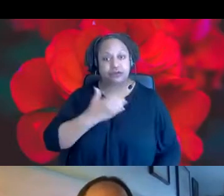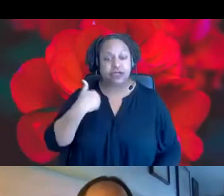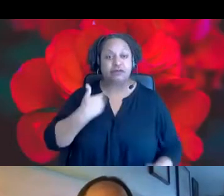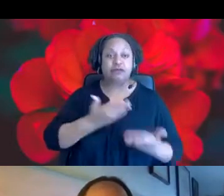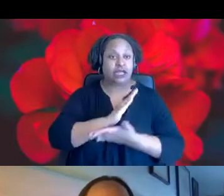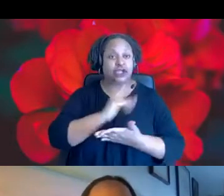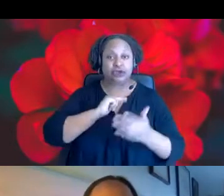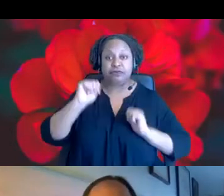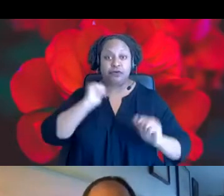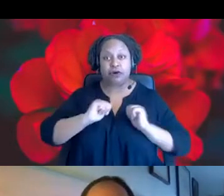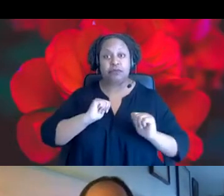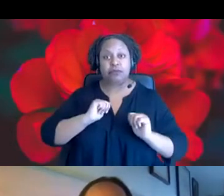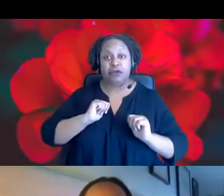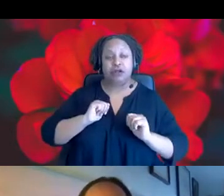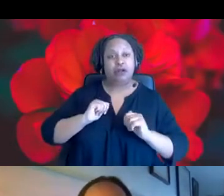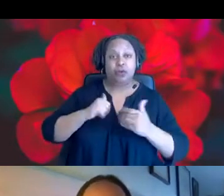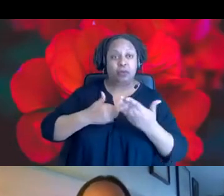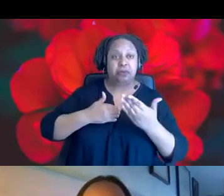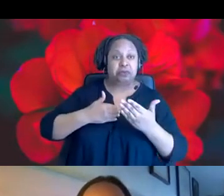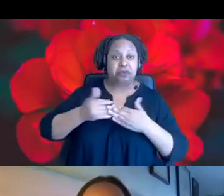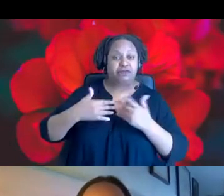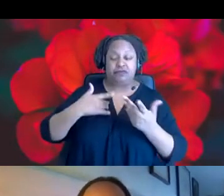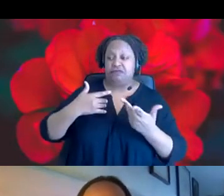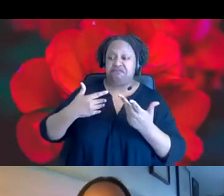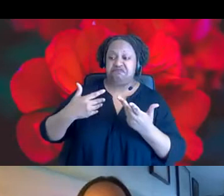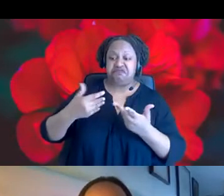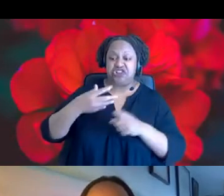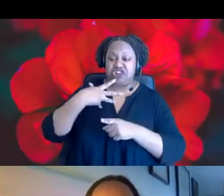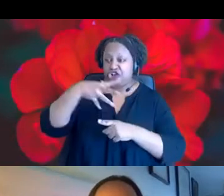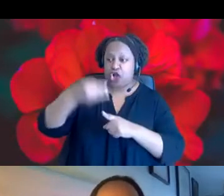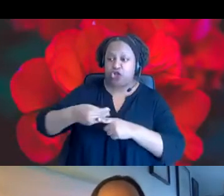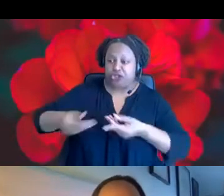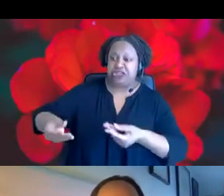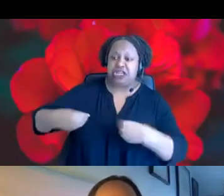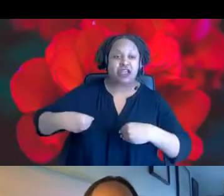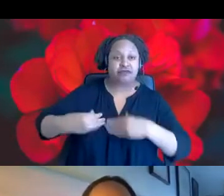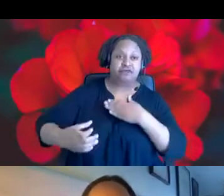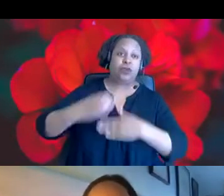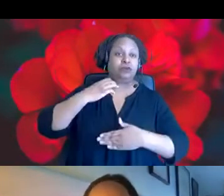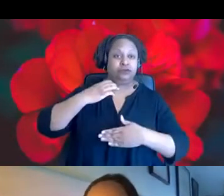Amen. Thank you for that.